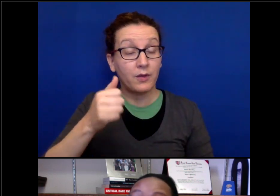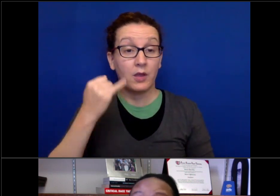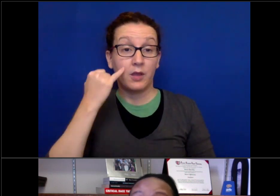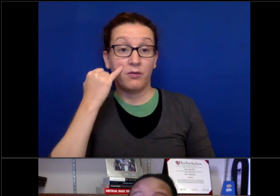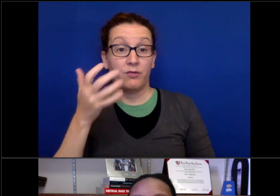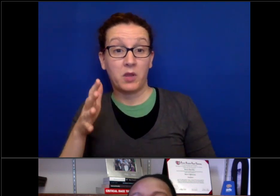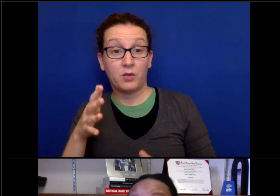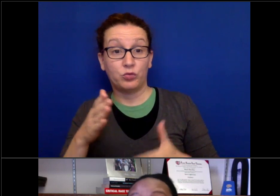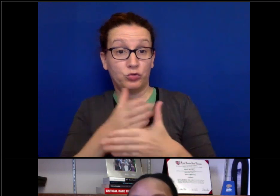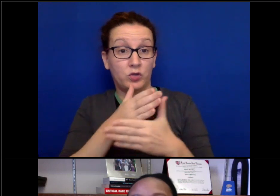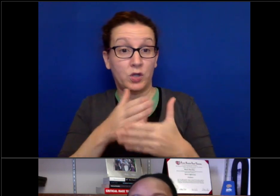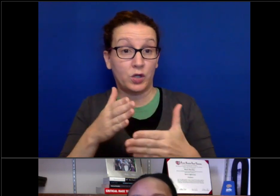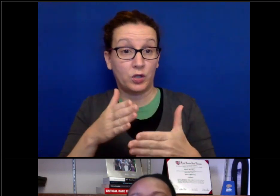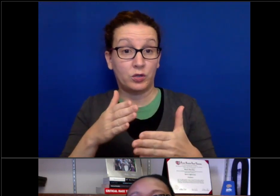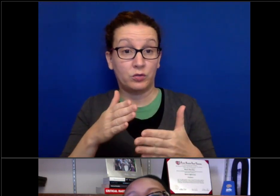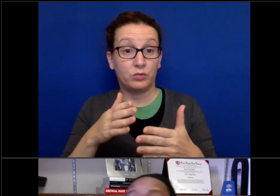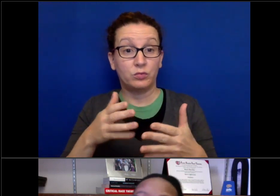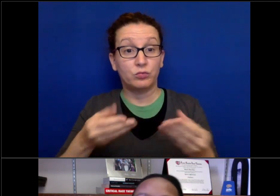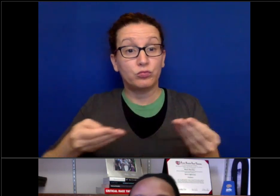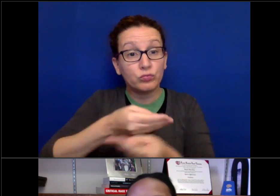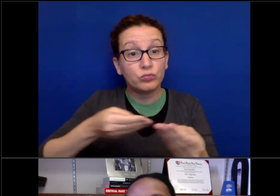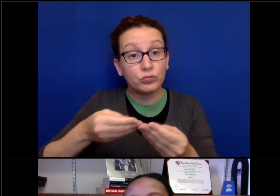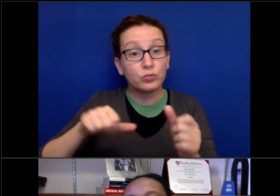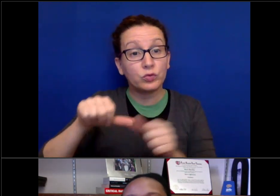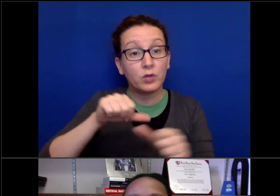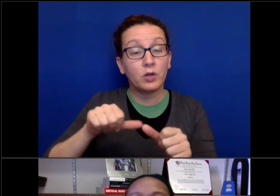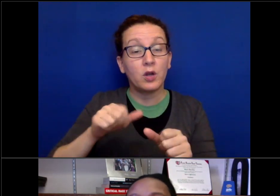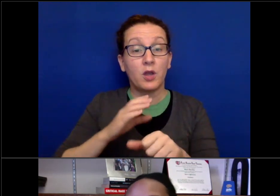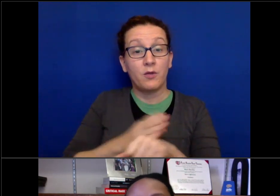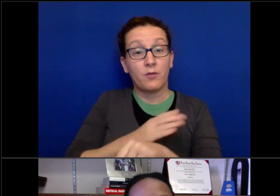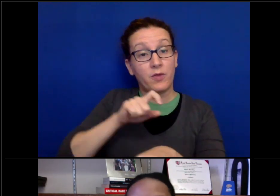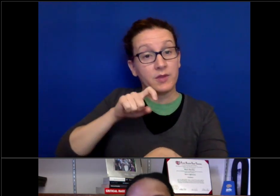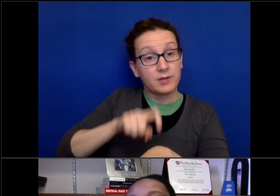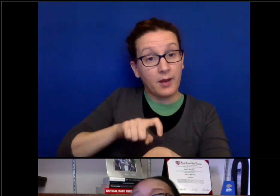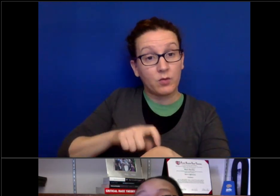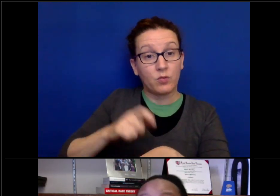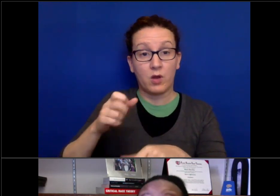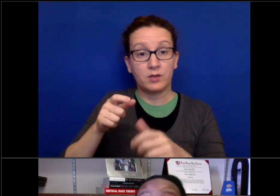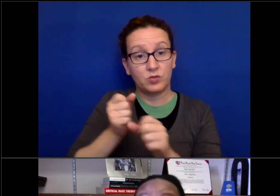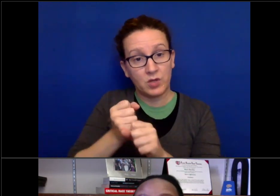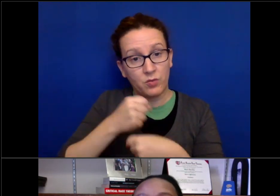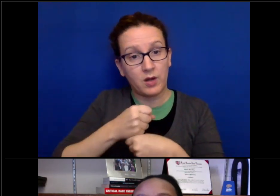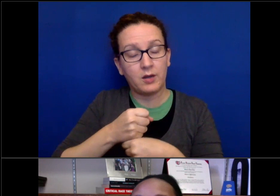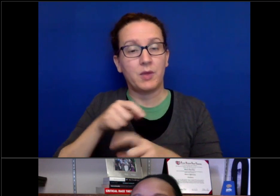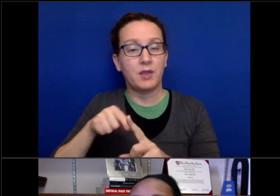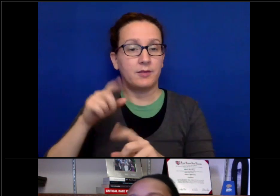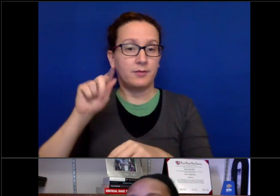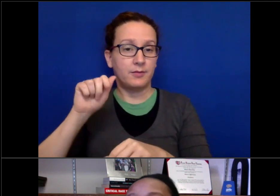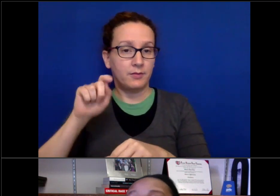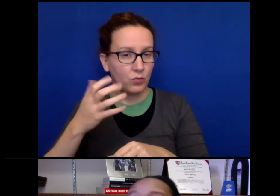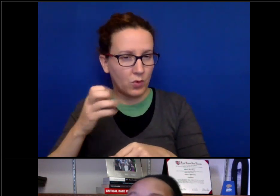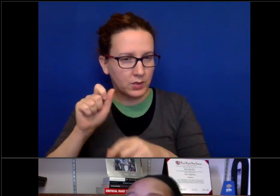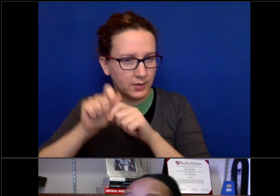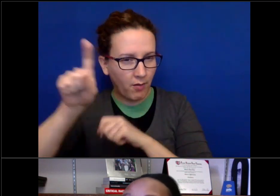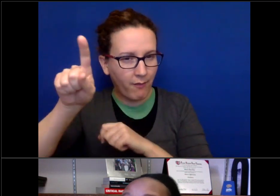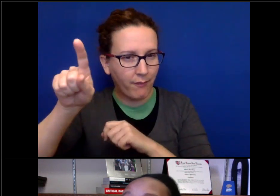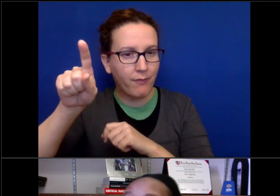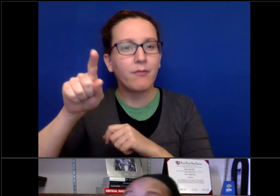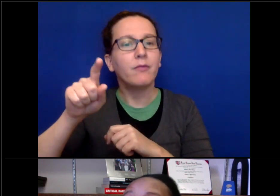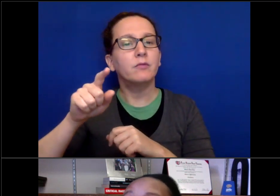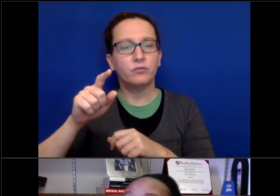maybe share that calendar with each other, like by this date we want to have this generated, and maybe by this date we'll want to send it off. I think